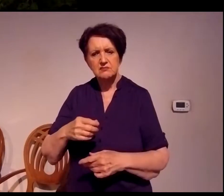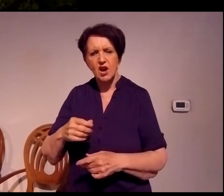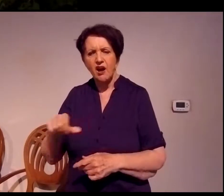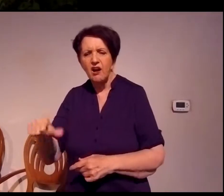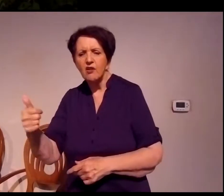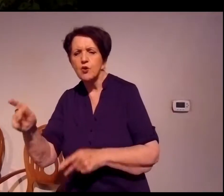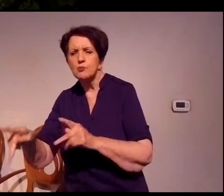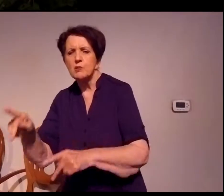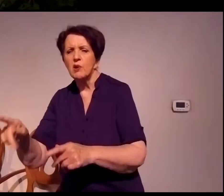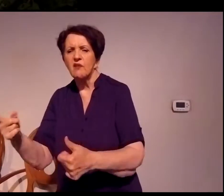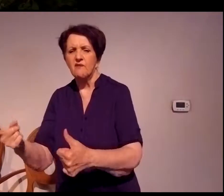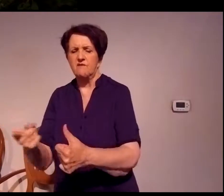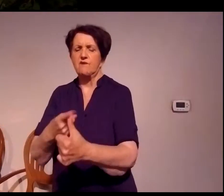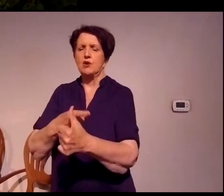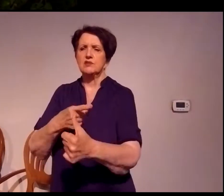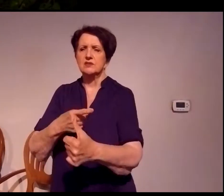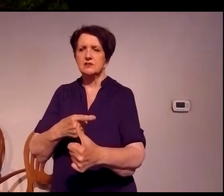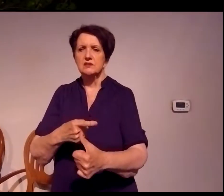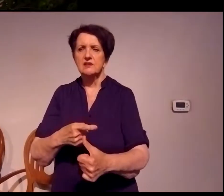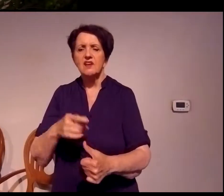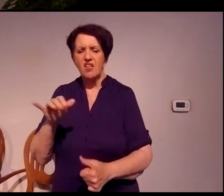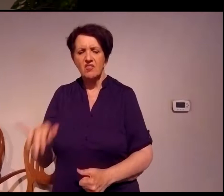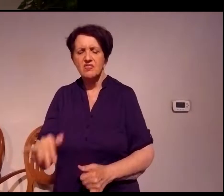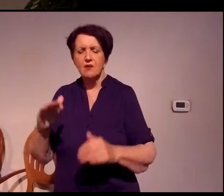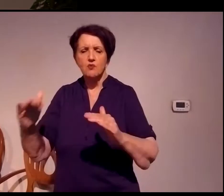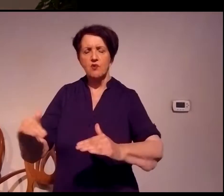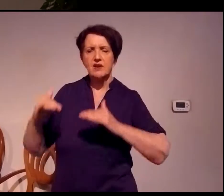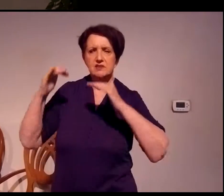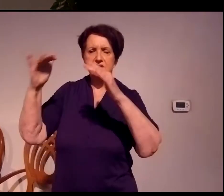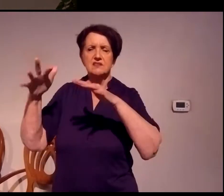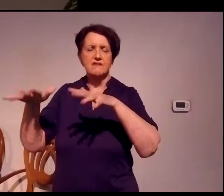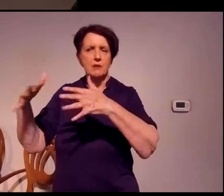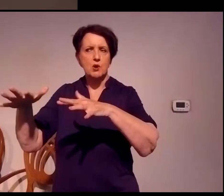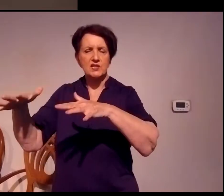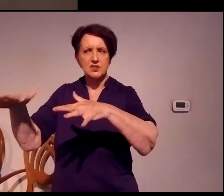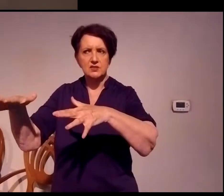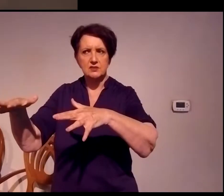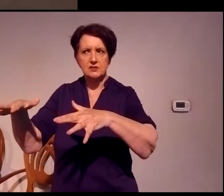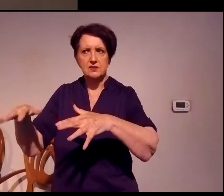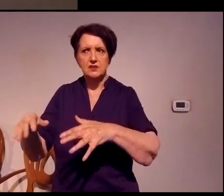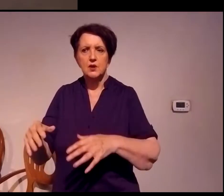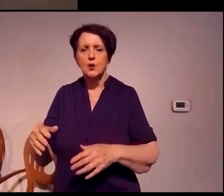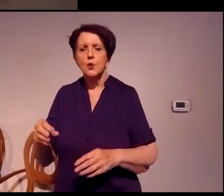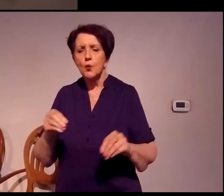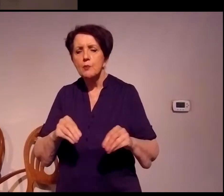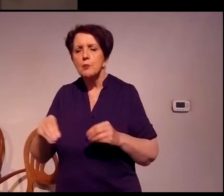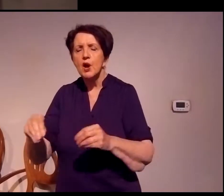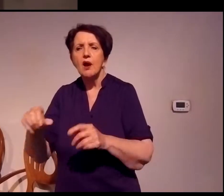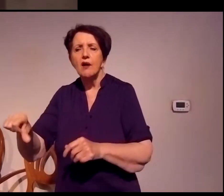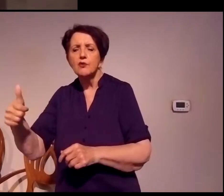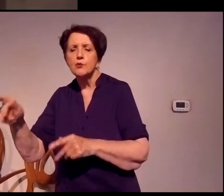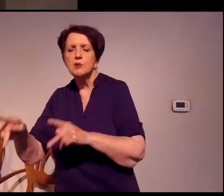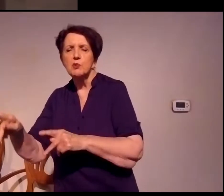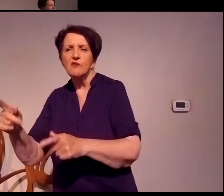That's what raises the vibration. You know, that when we put other people first, you know, that's in high service.